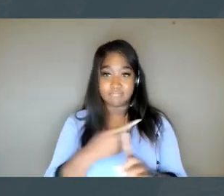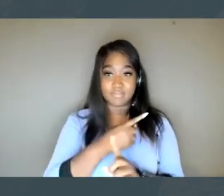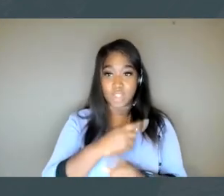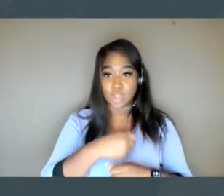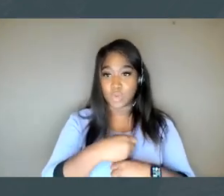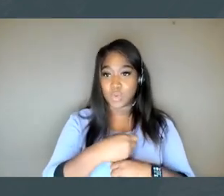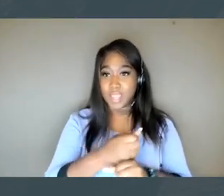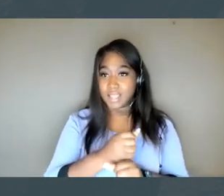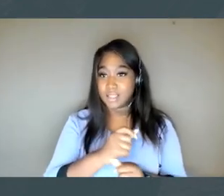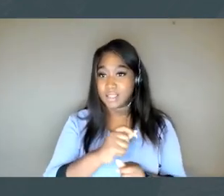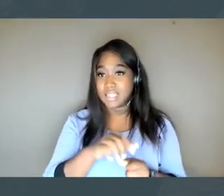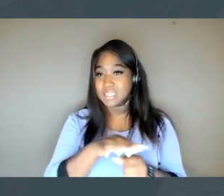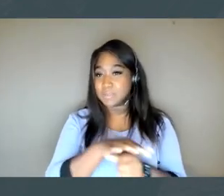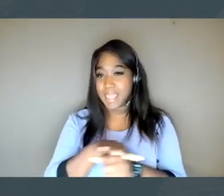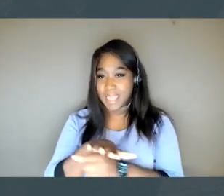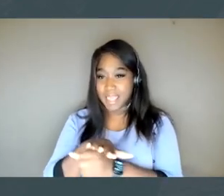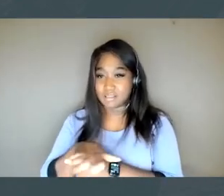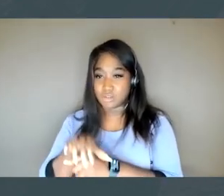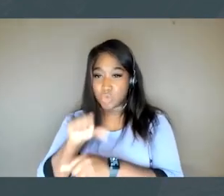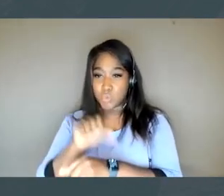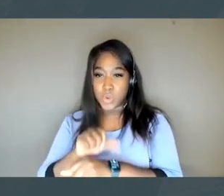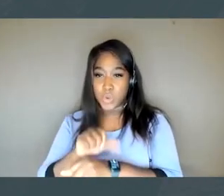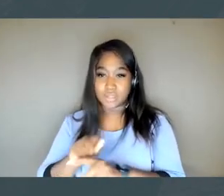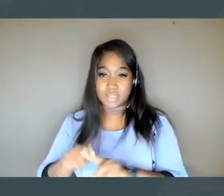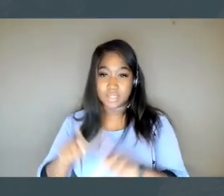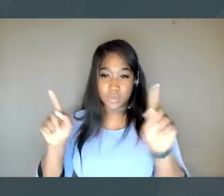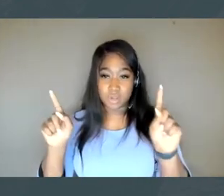working differently, because